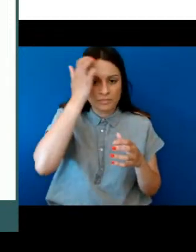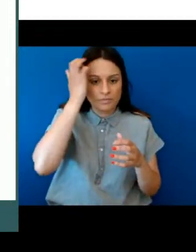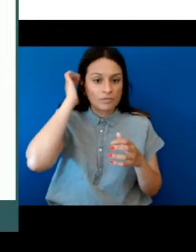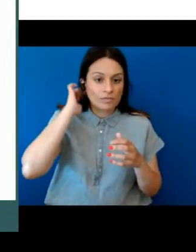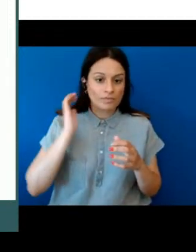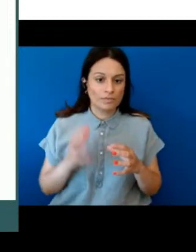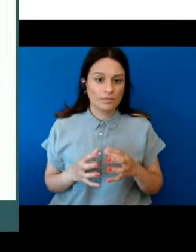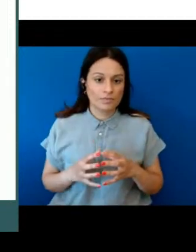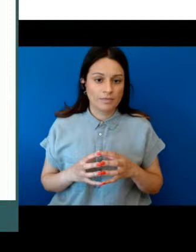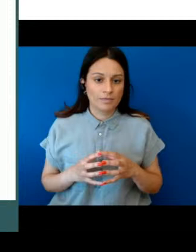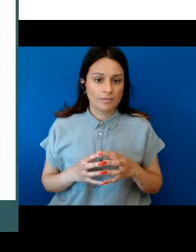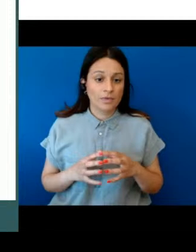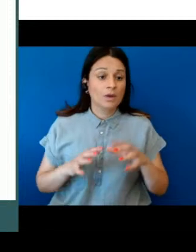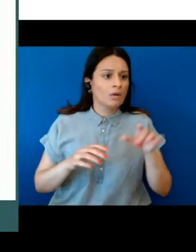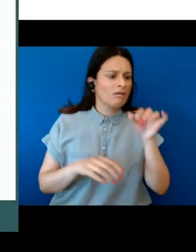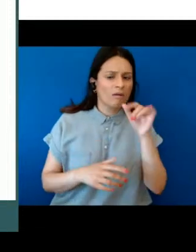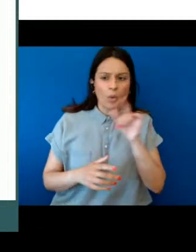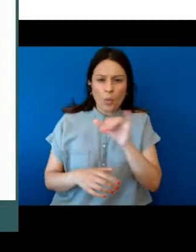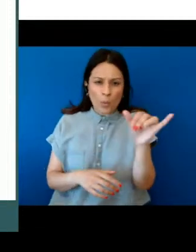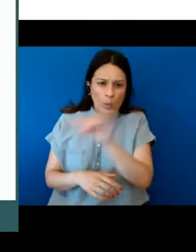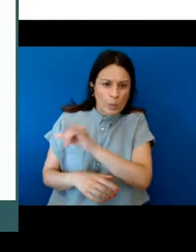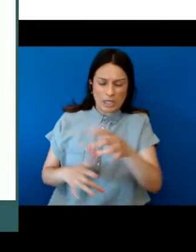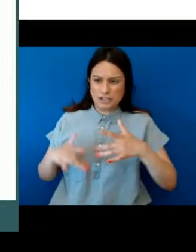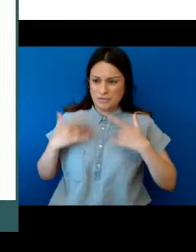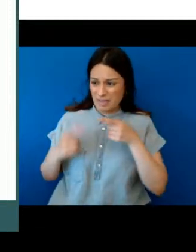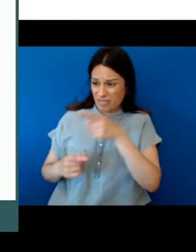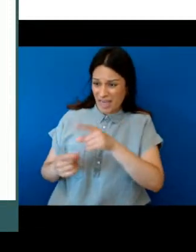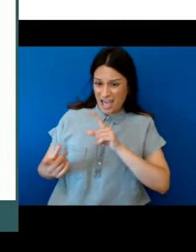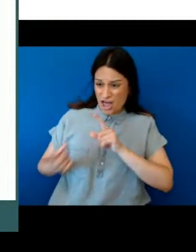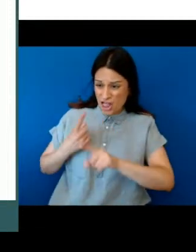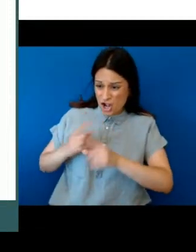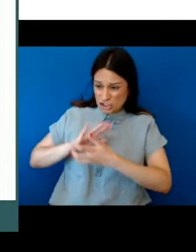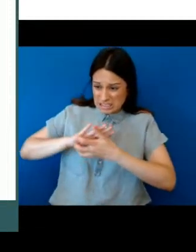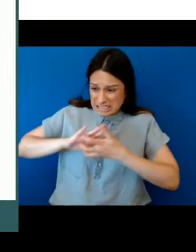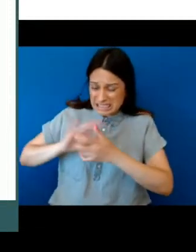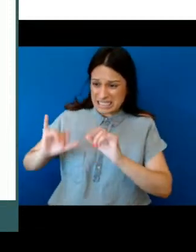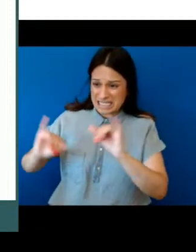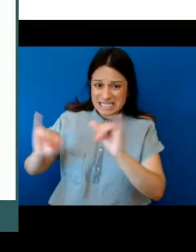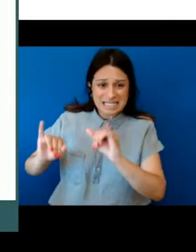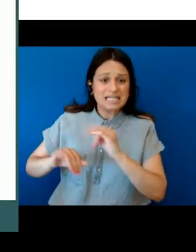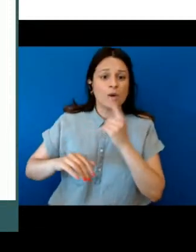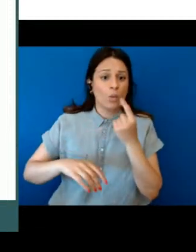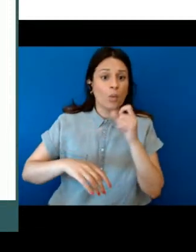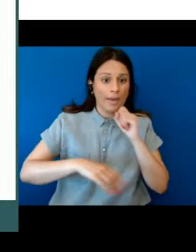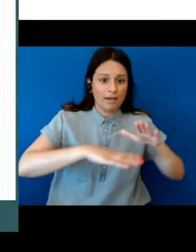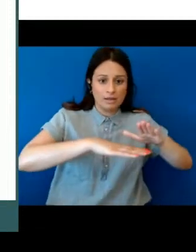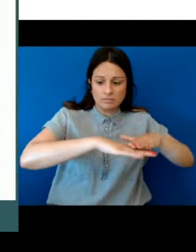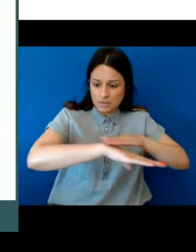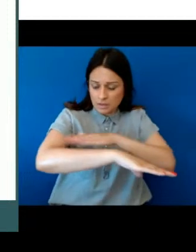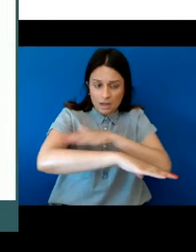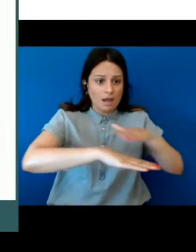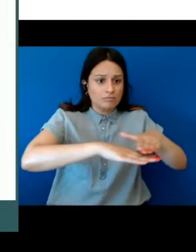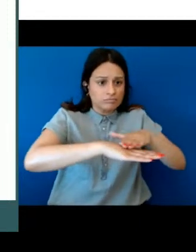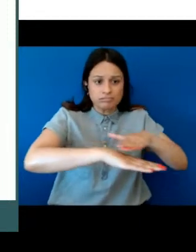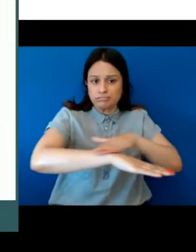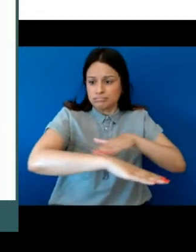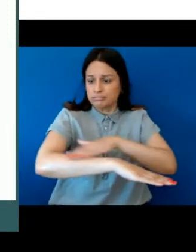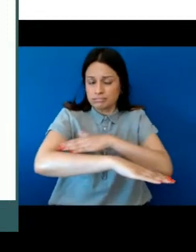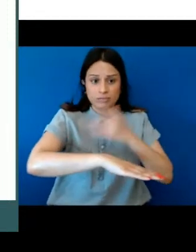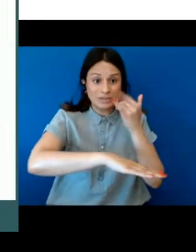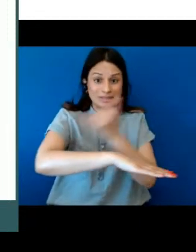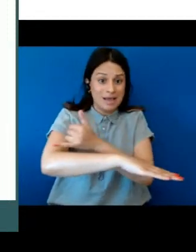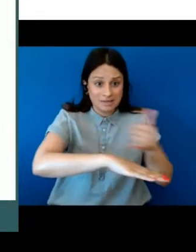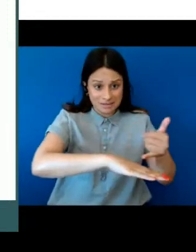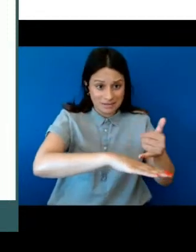items of suspect, and that there's a variety of different panels which are often performed on the